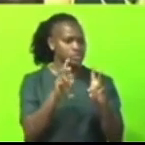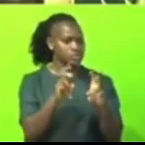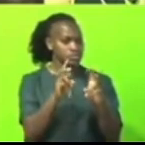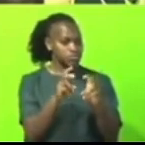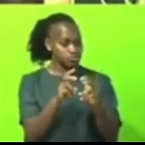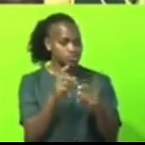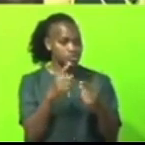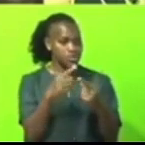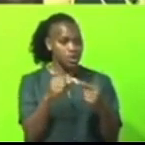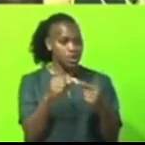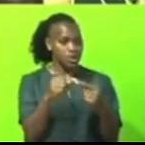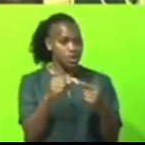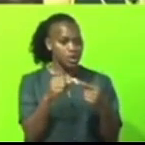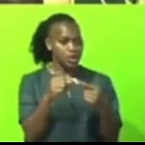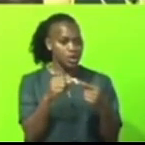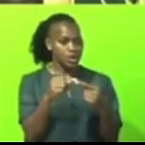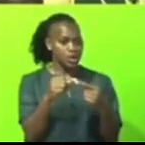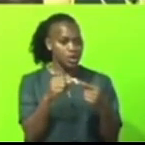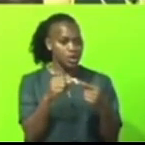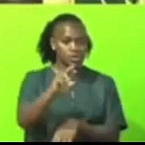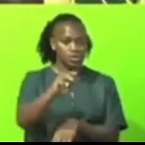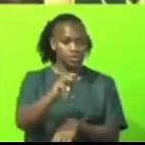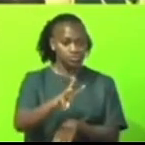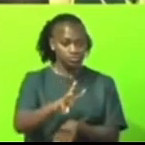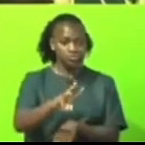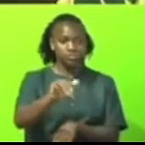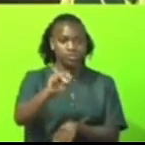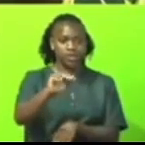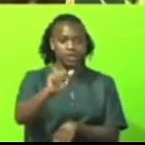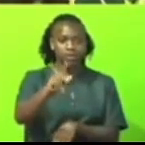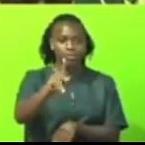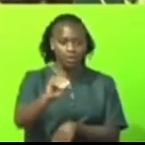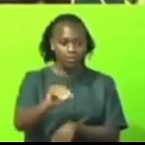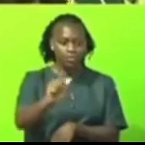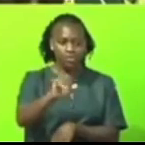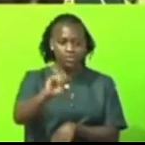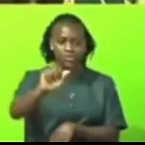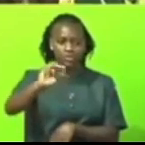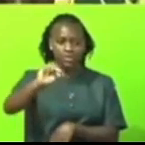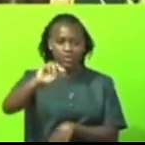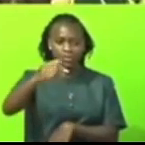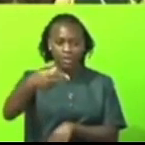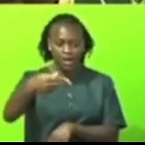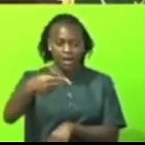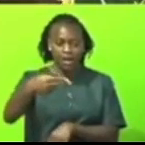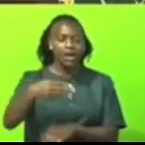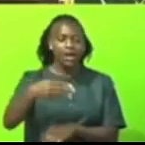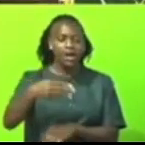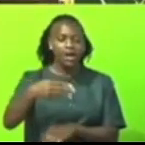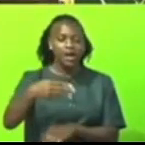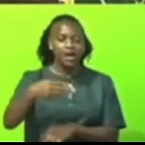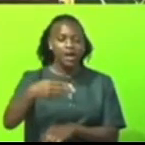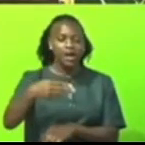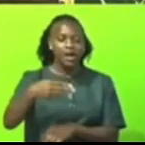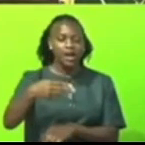honorable Andrew amaku isama was referred to this house by the New Patriotic Party